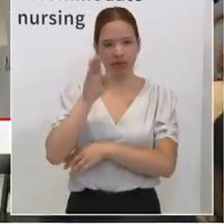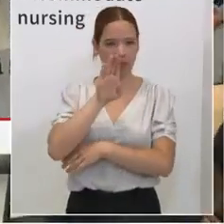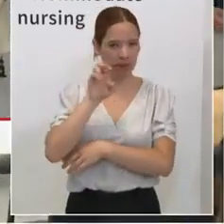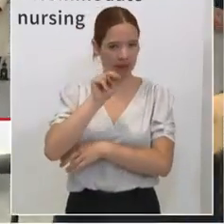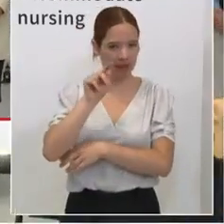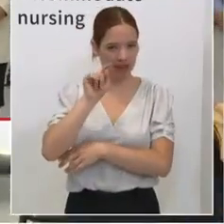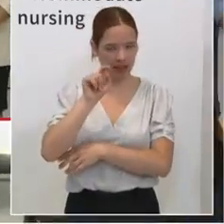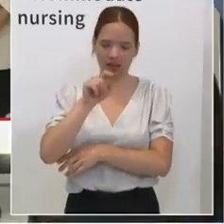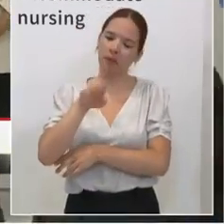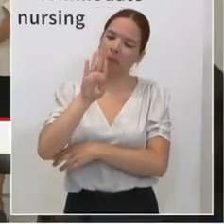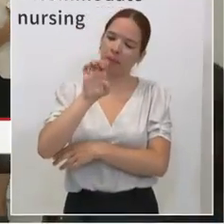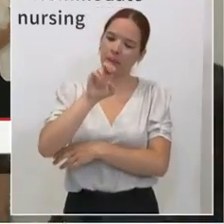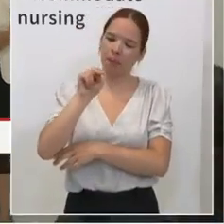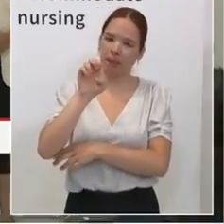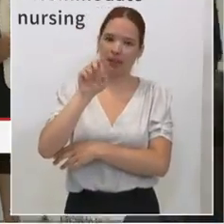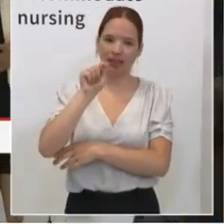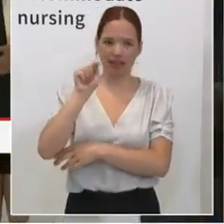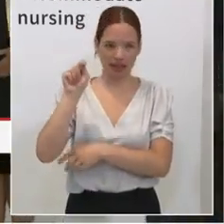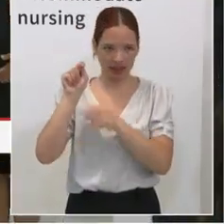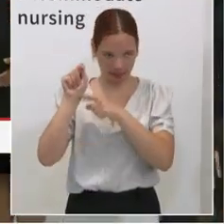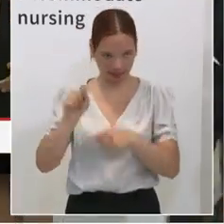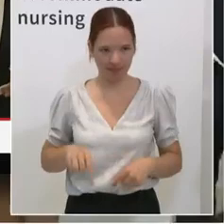Well, hello, DC.